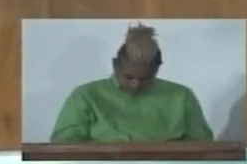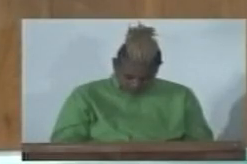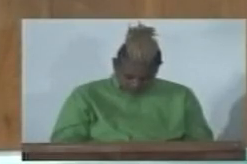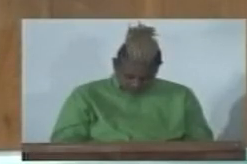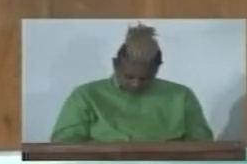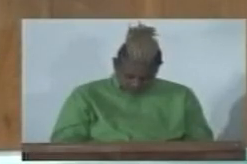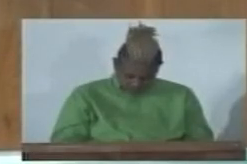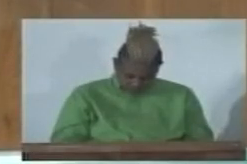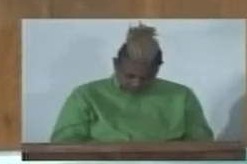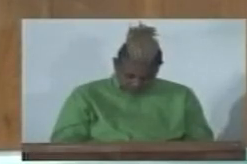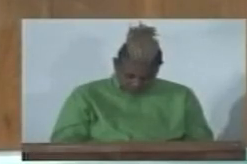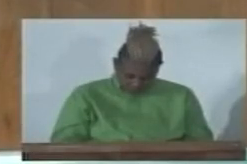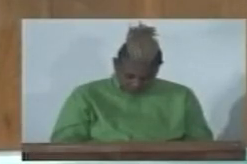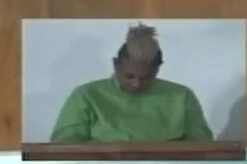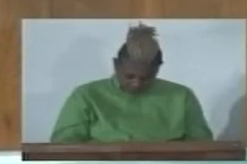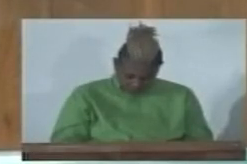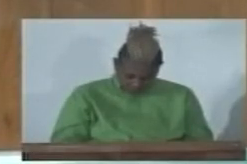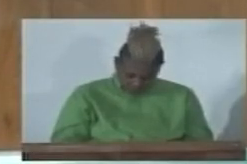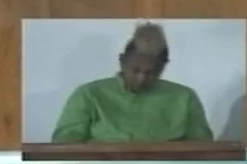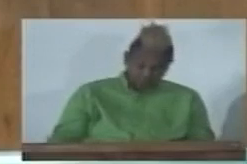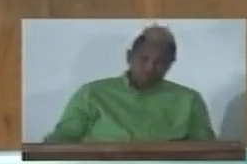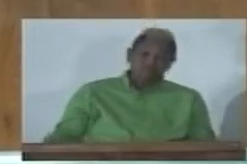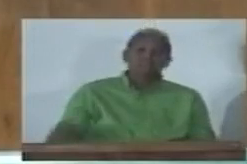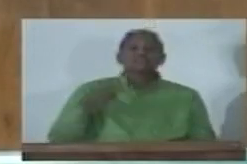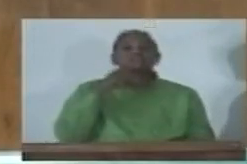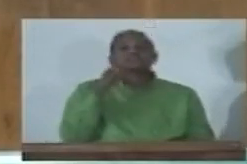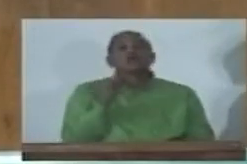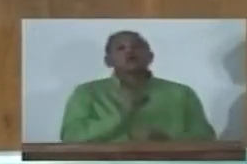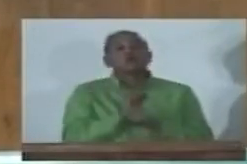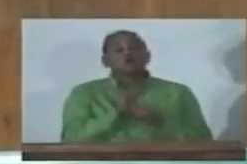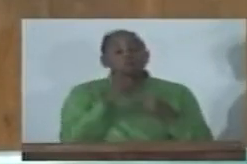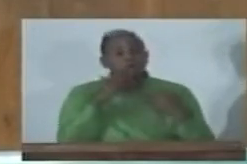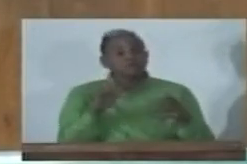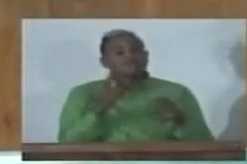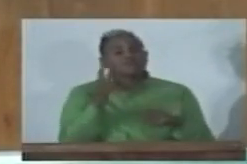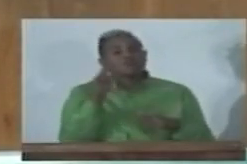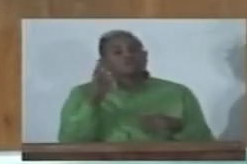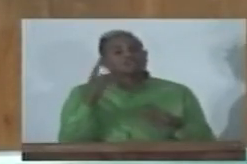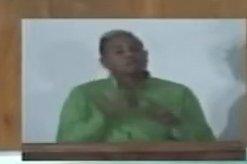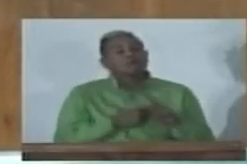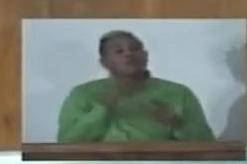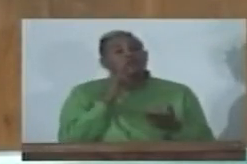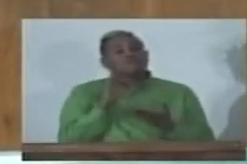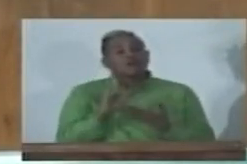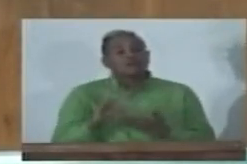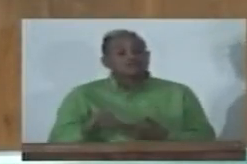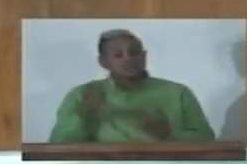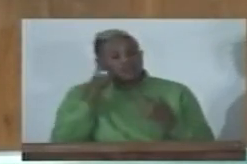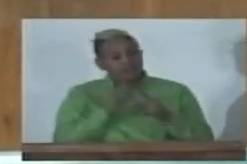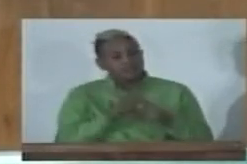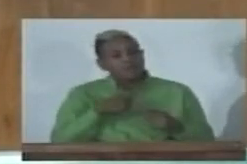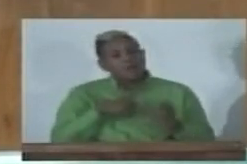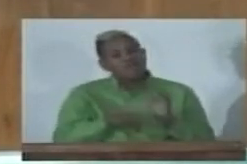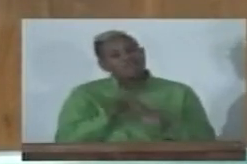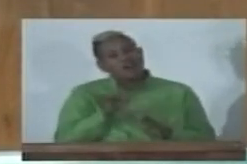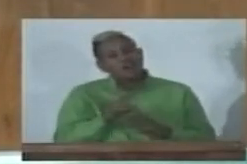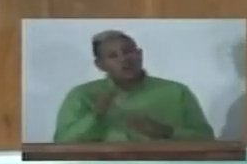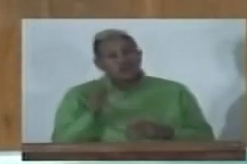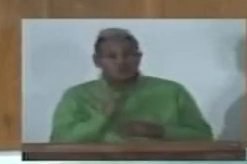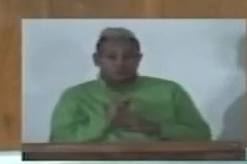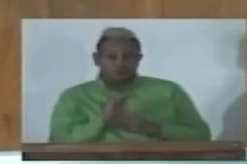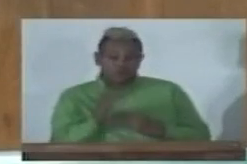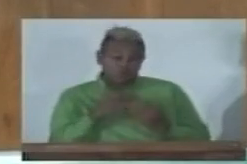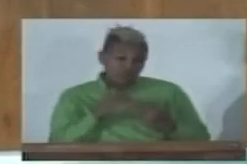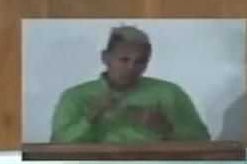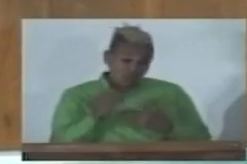first 36 months of the concession agreement. And I want to find out, Minister, whether or not that process,